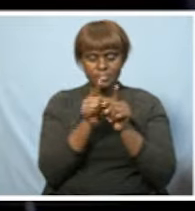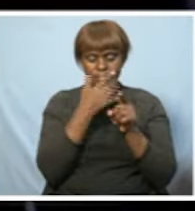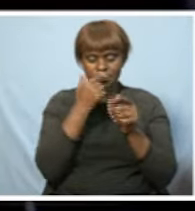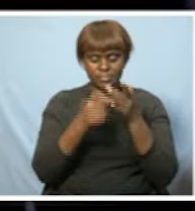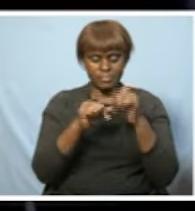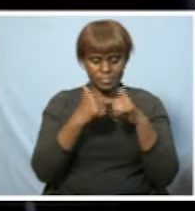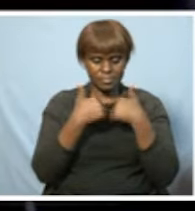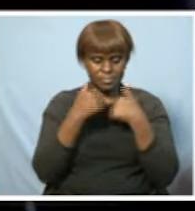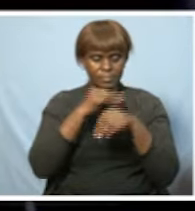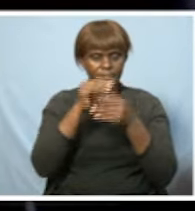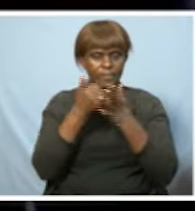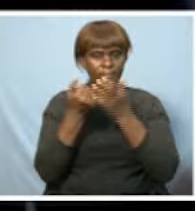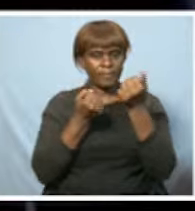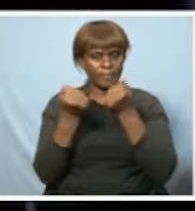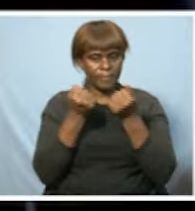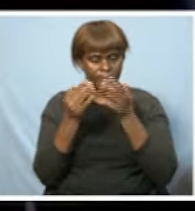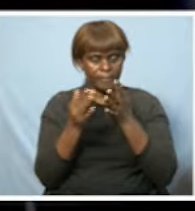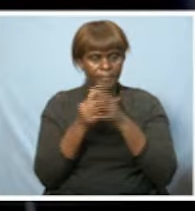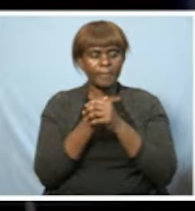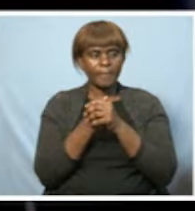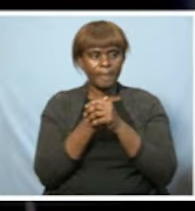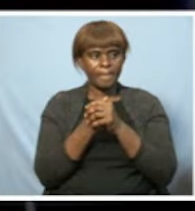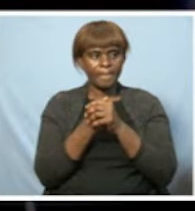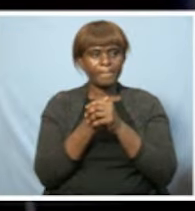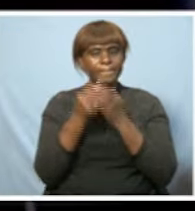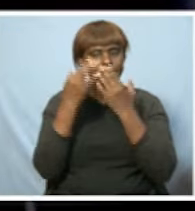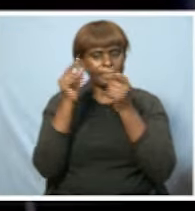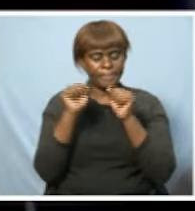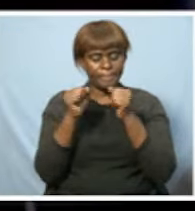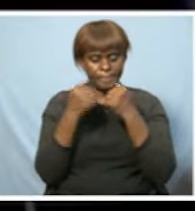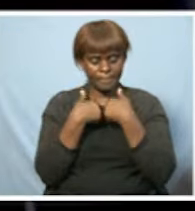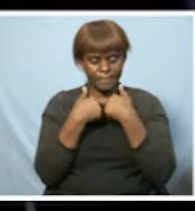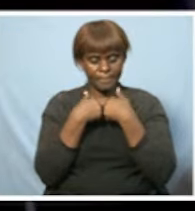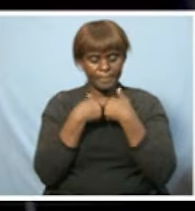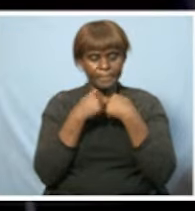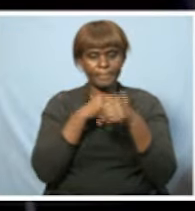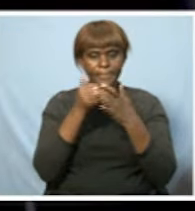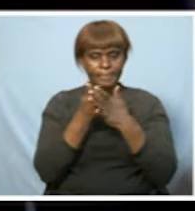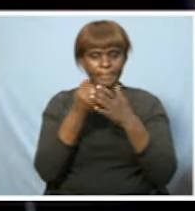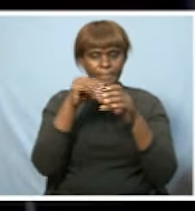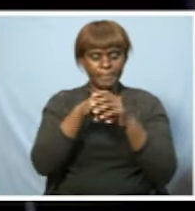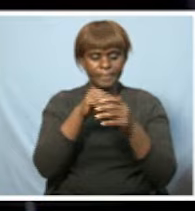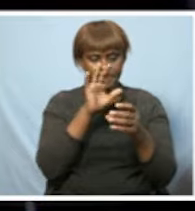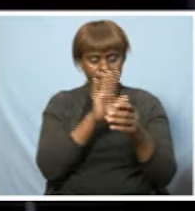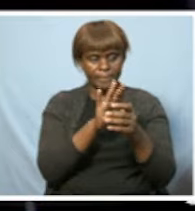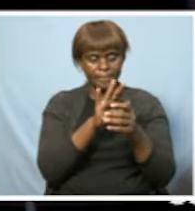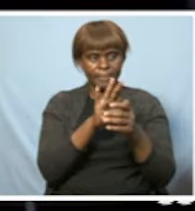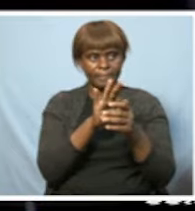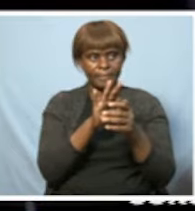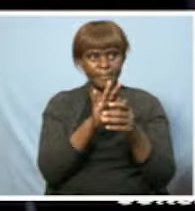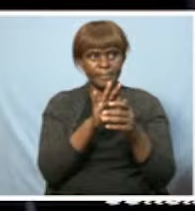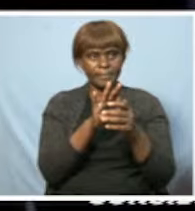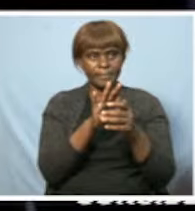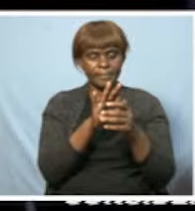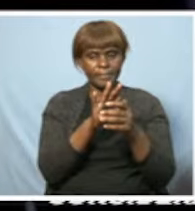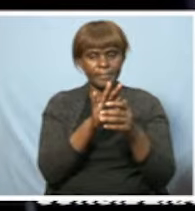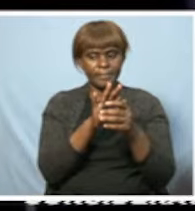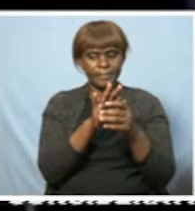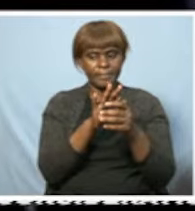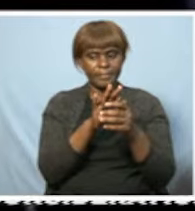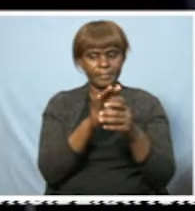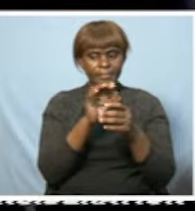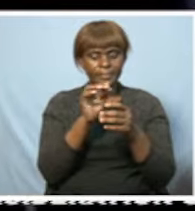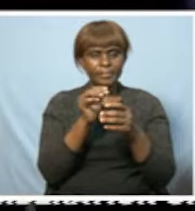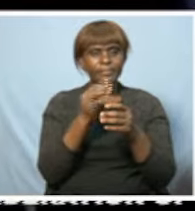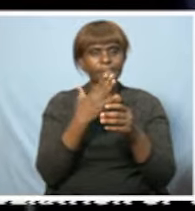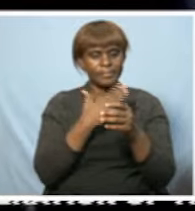drivers. Even after this hearing, I hope that we get to have more drivers to come in across the board when it comes to ambulance services. That's